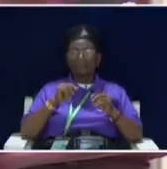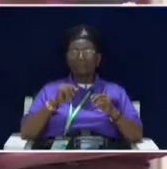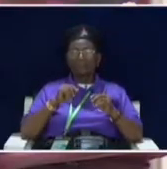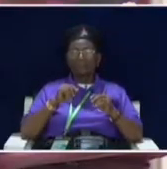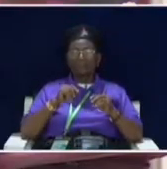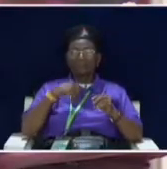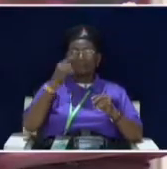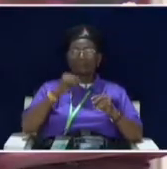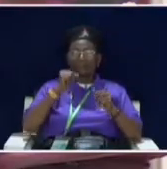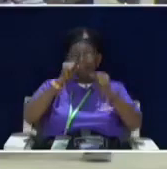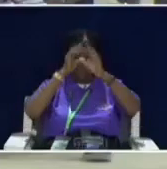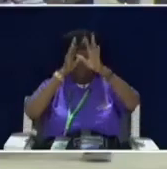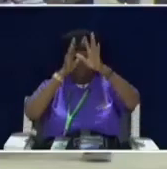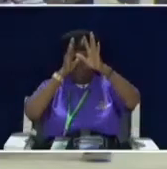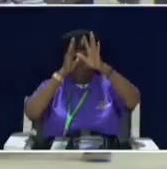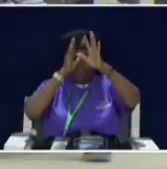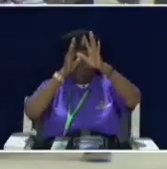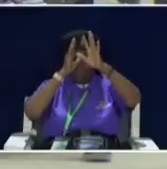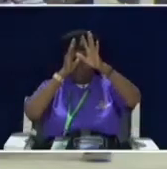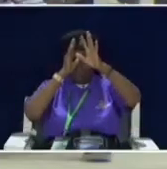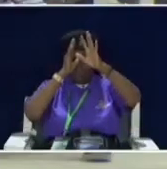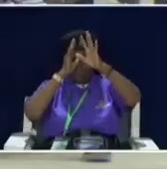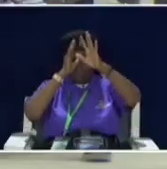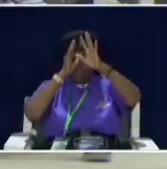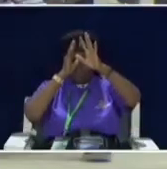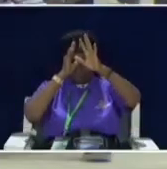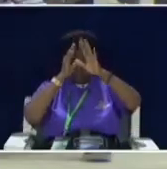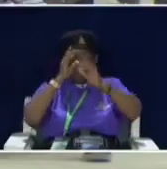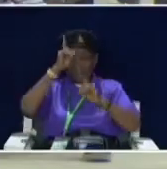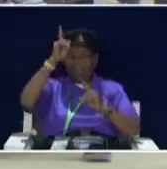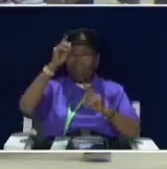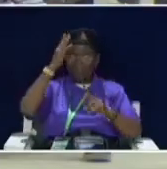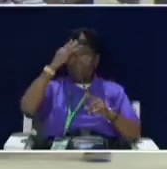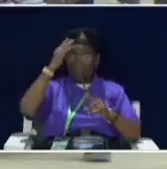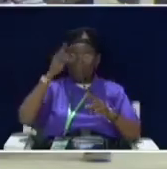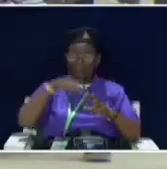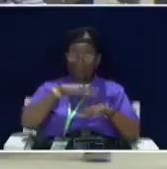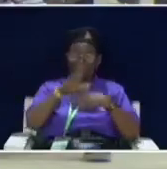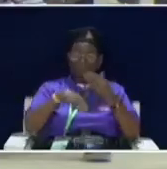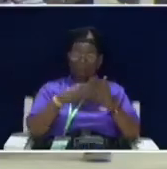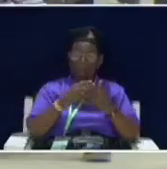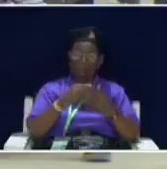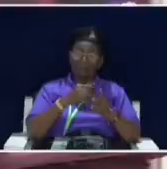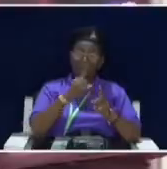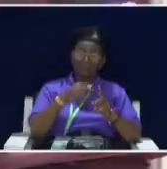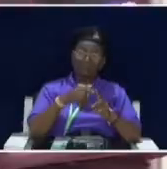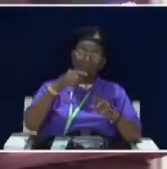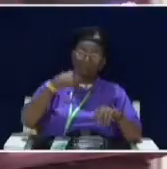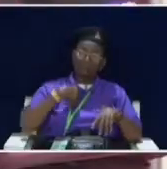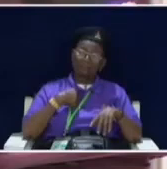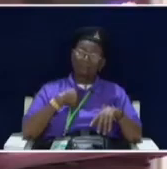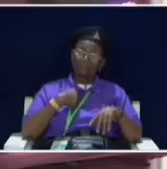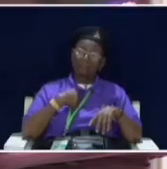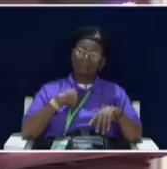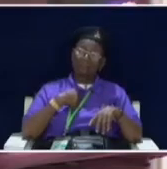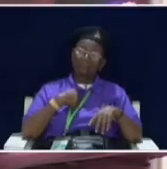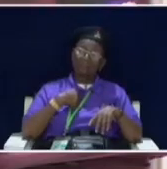and say, Father, you know all about me.